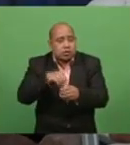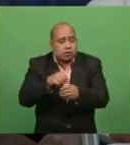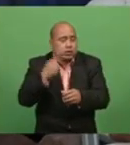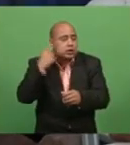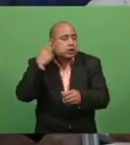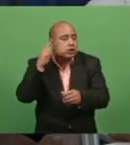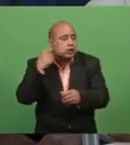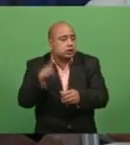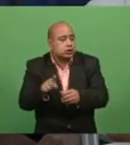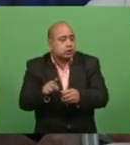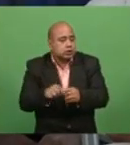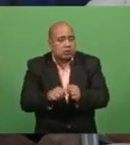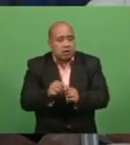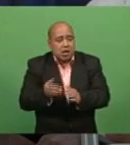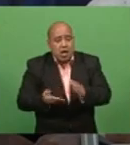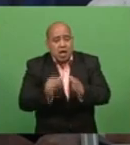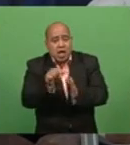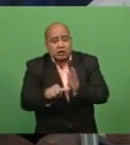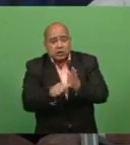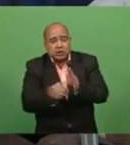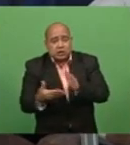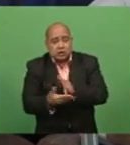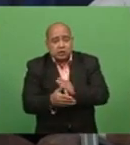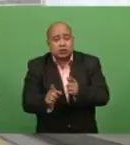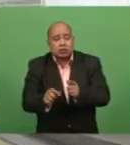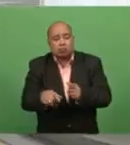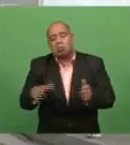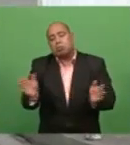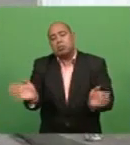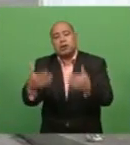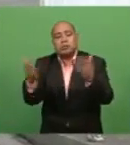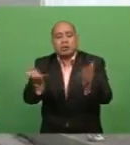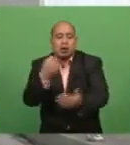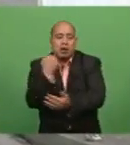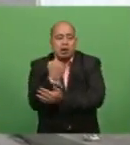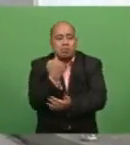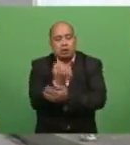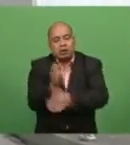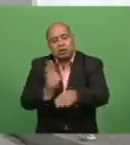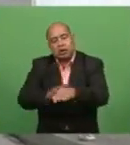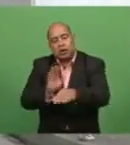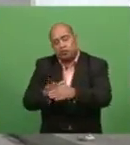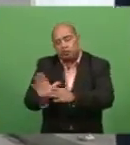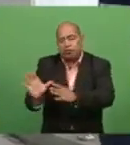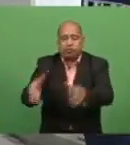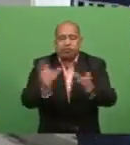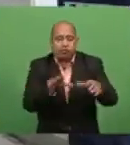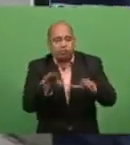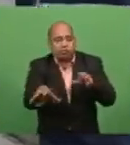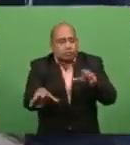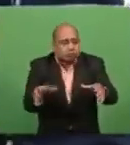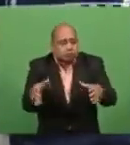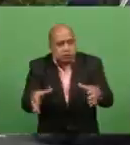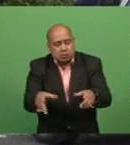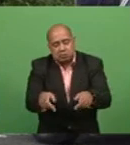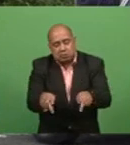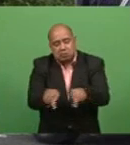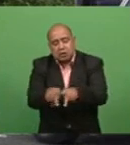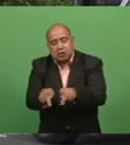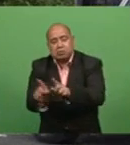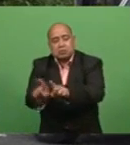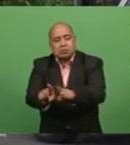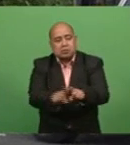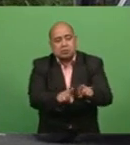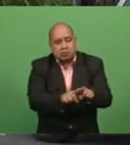of those playing rugby and sitting around in numbers in public places. Commissioner Ngilio is urging parents and guardians